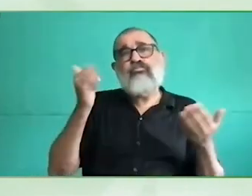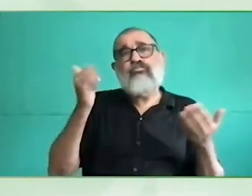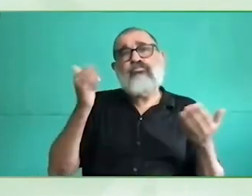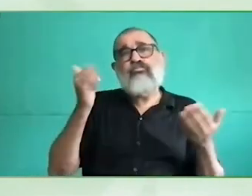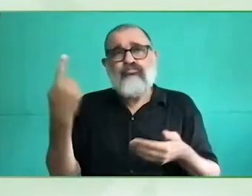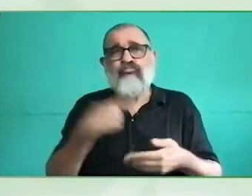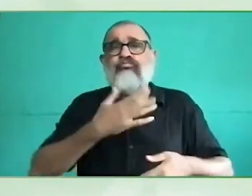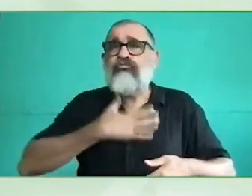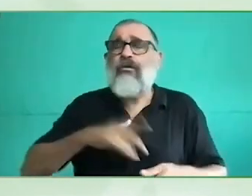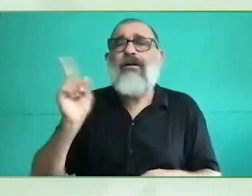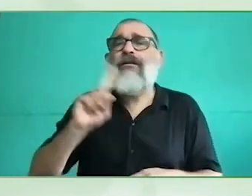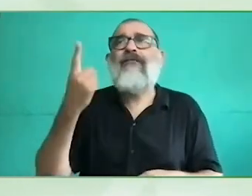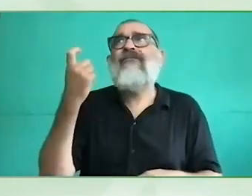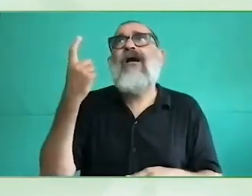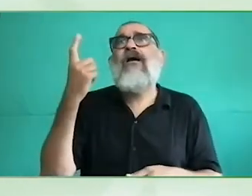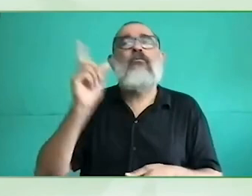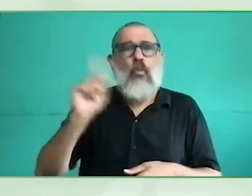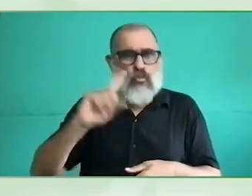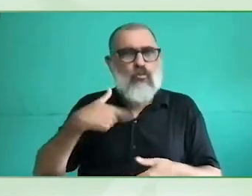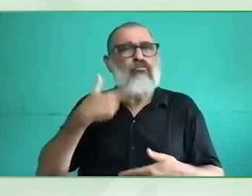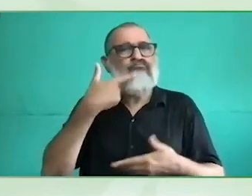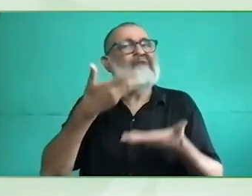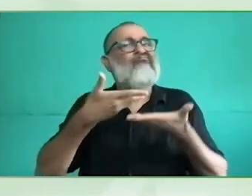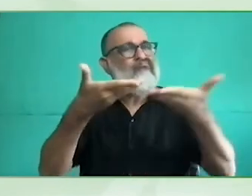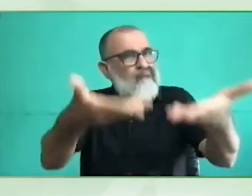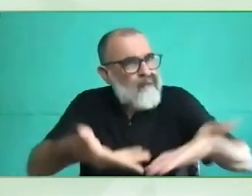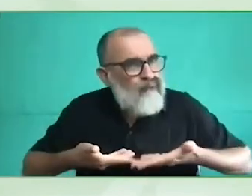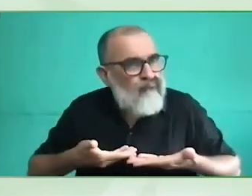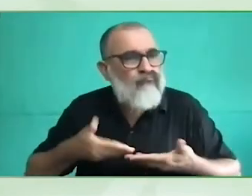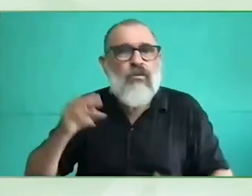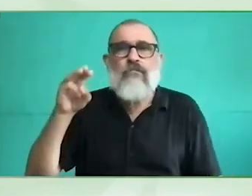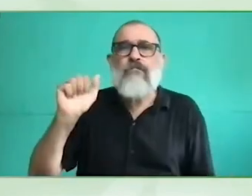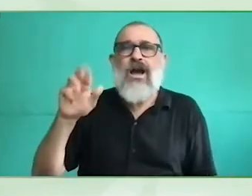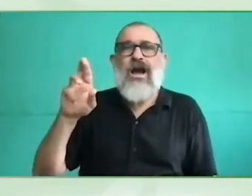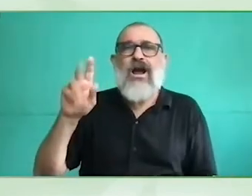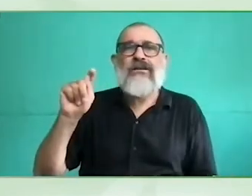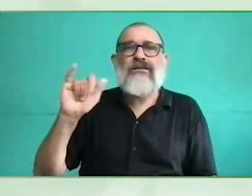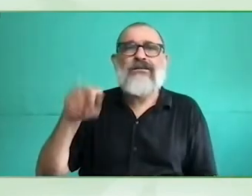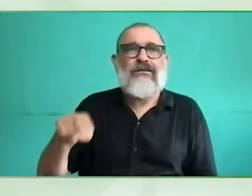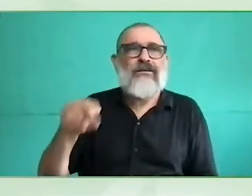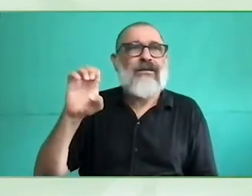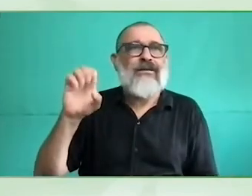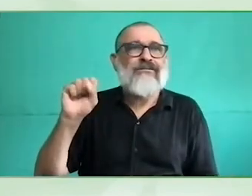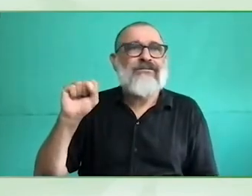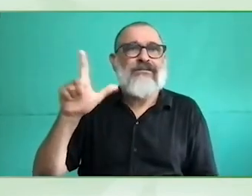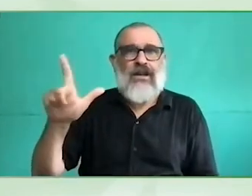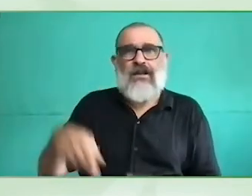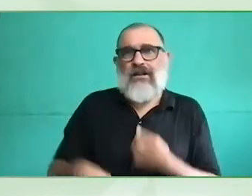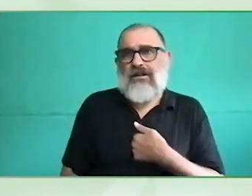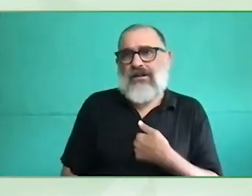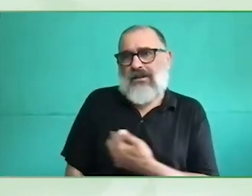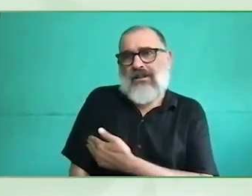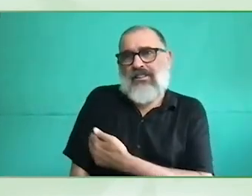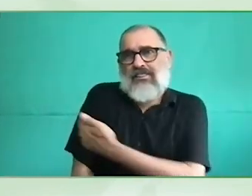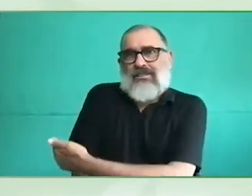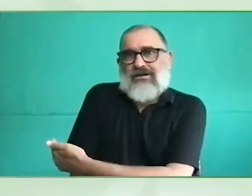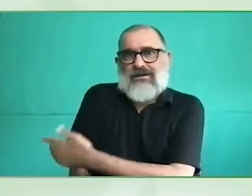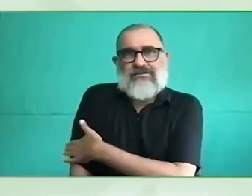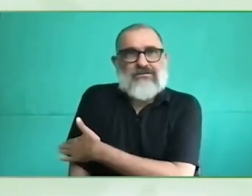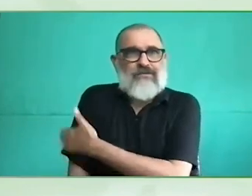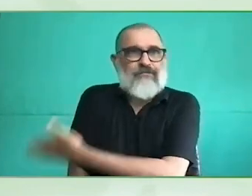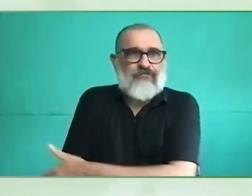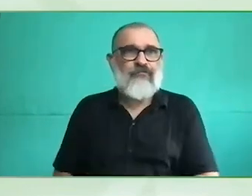Thank you so much, Nathalie and Maria Ignacia and